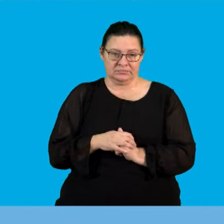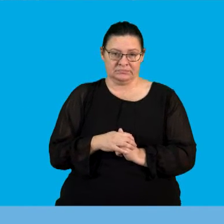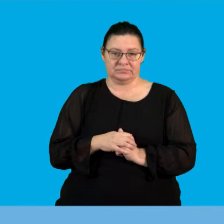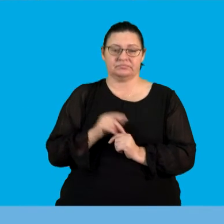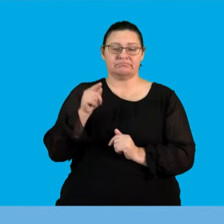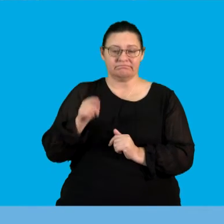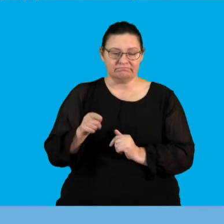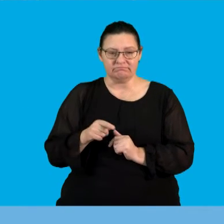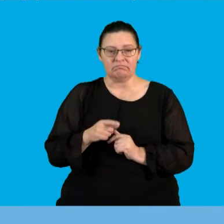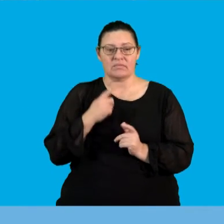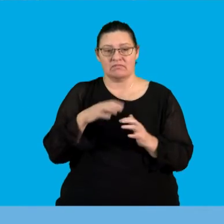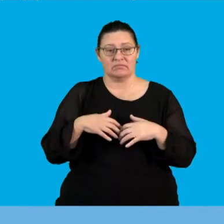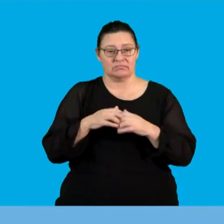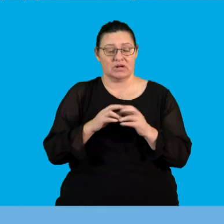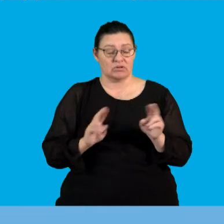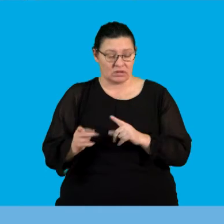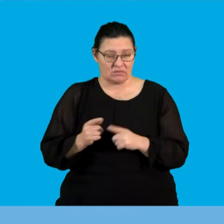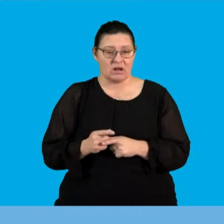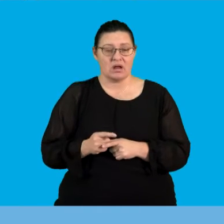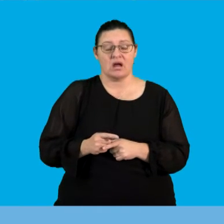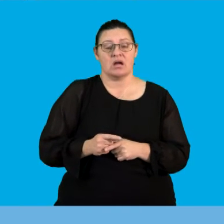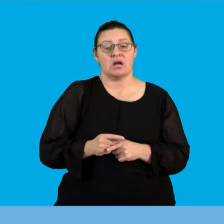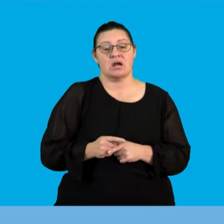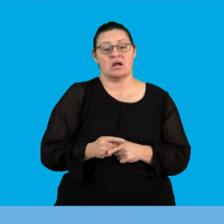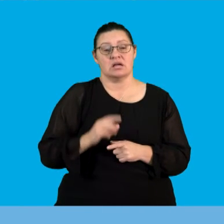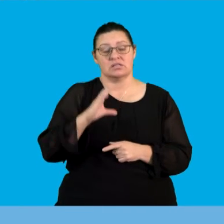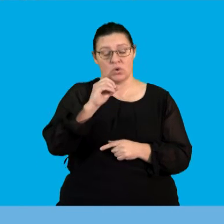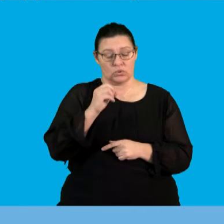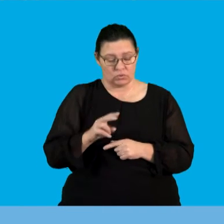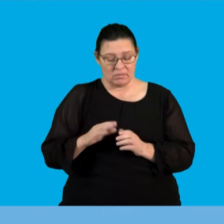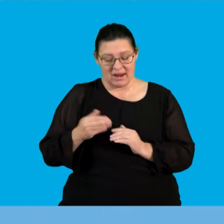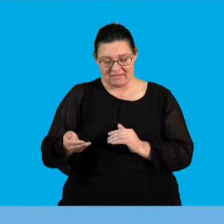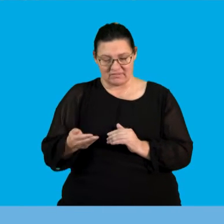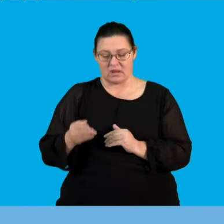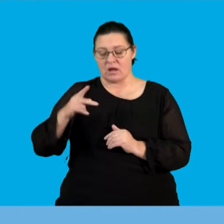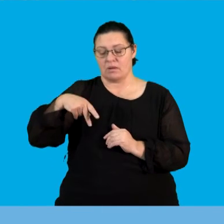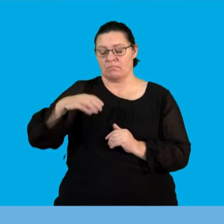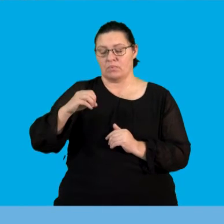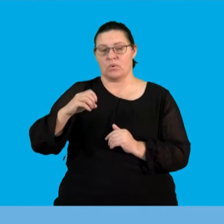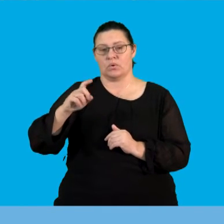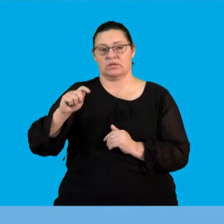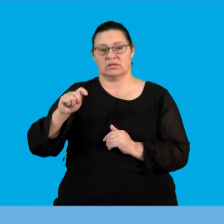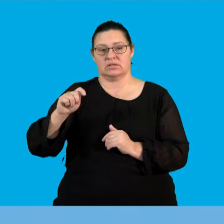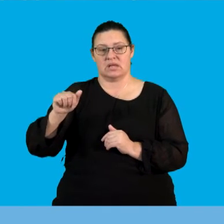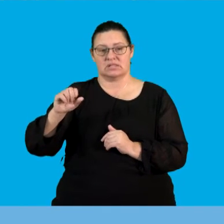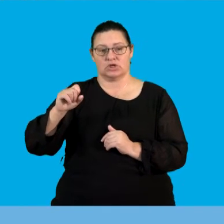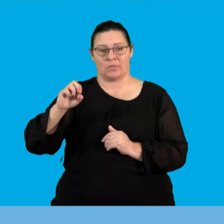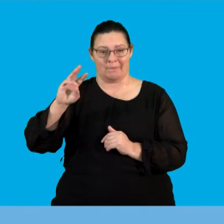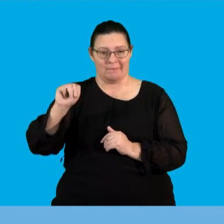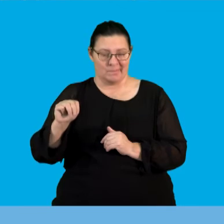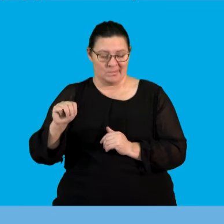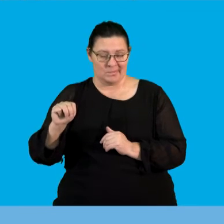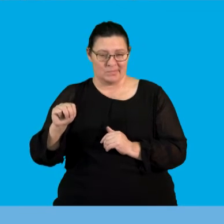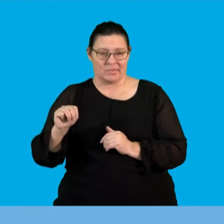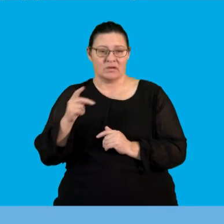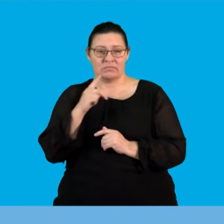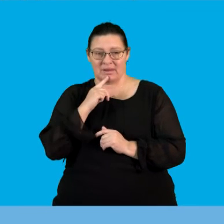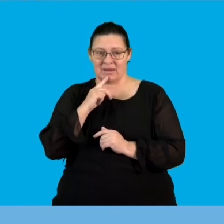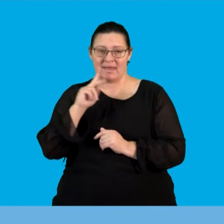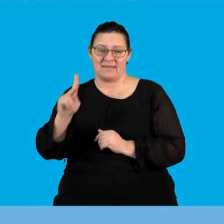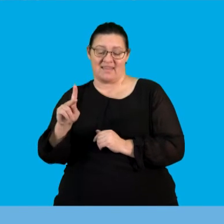And after the carbonate has reacted to form carbon dioxide, the remainder is going to be potassium. Then those two substances are going to